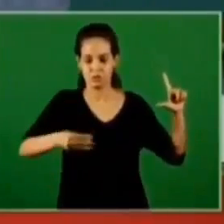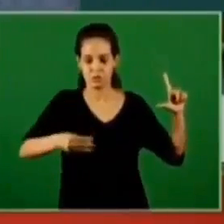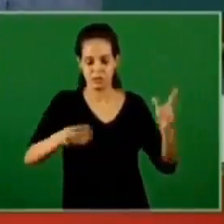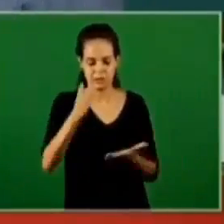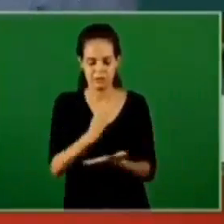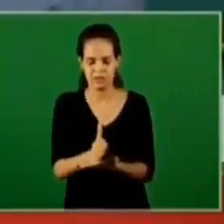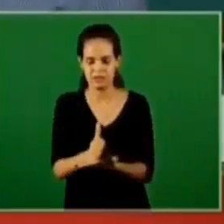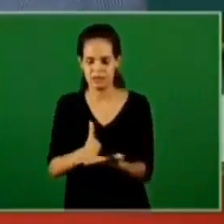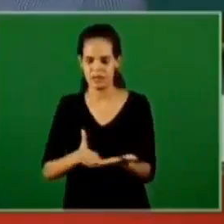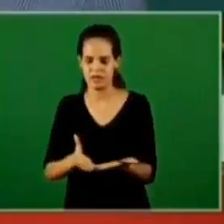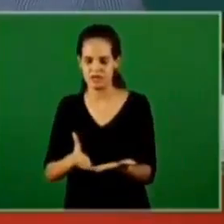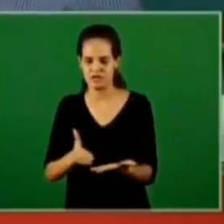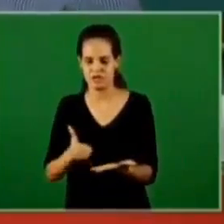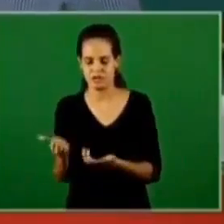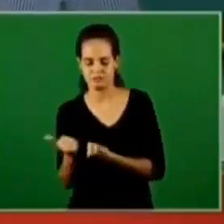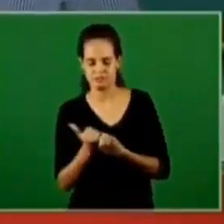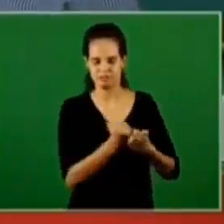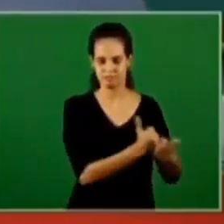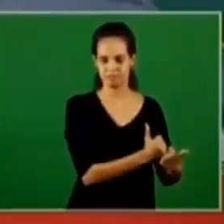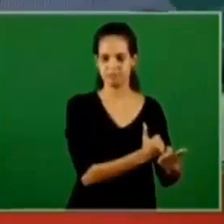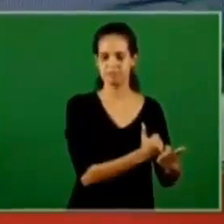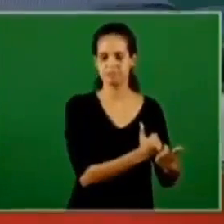the church with me.